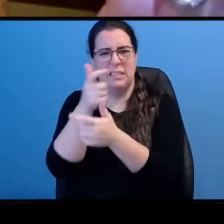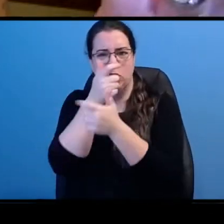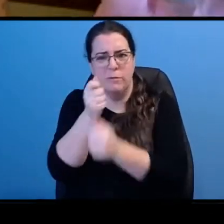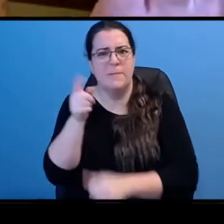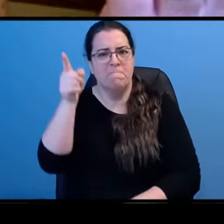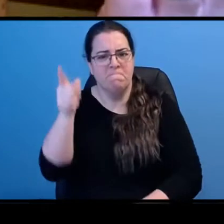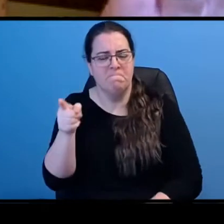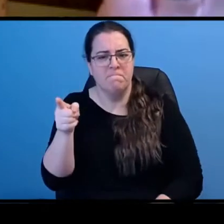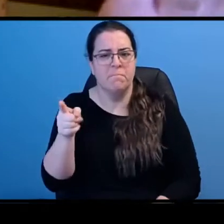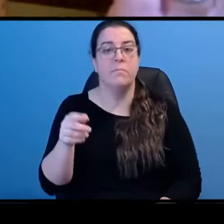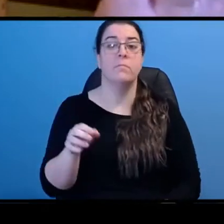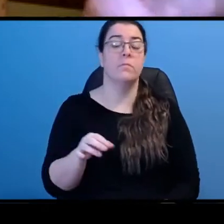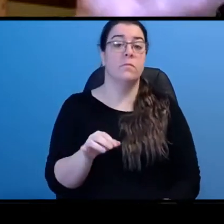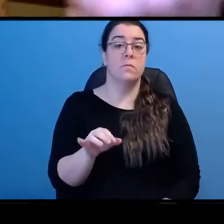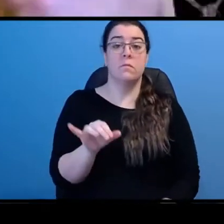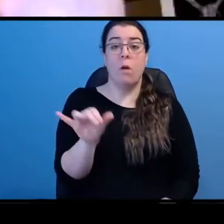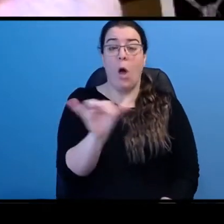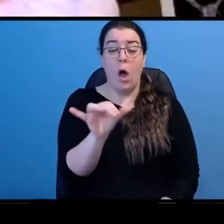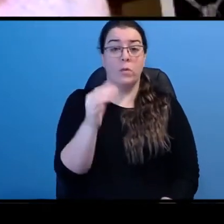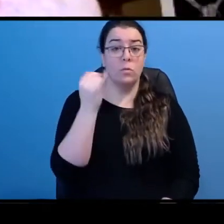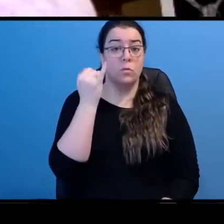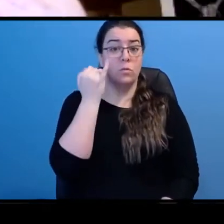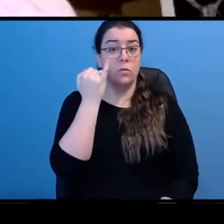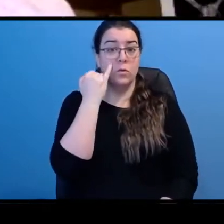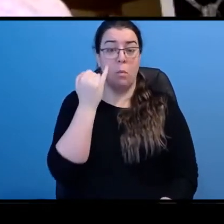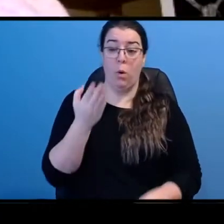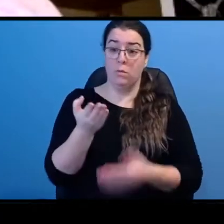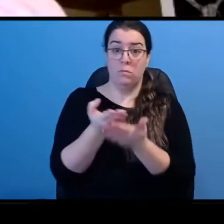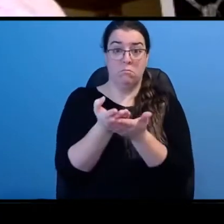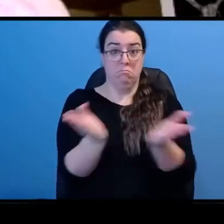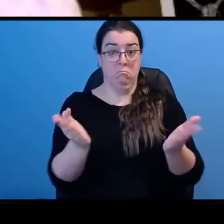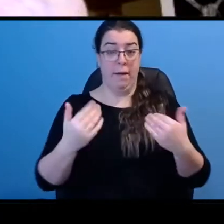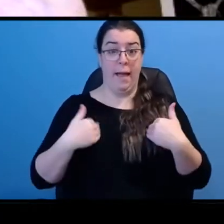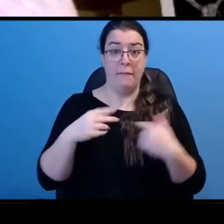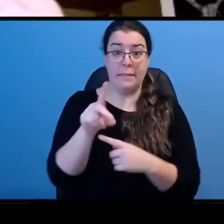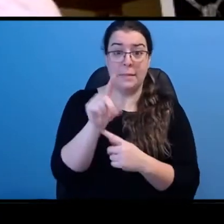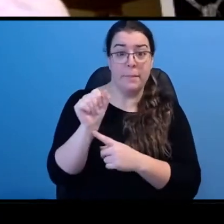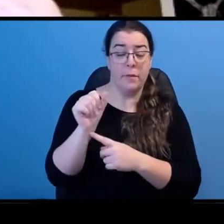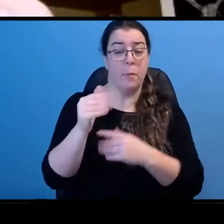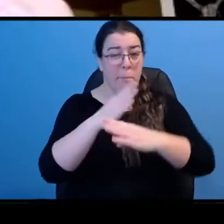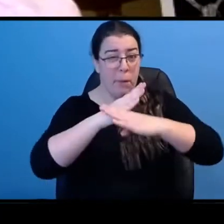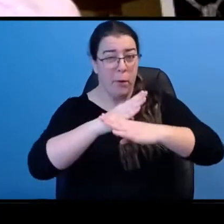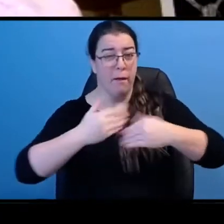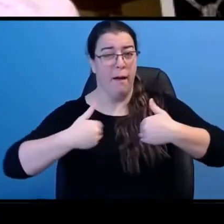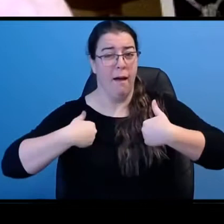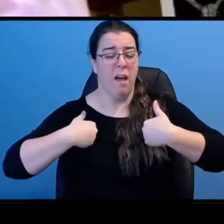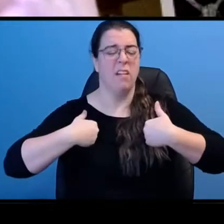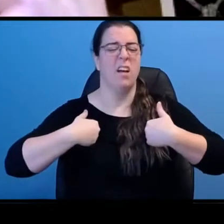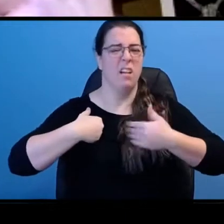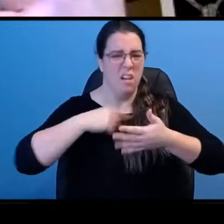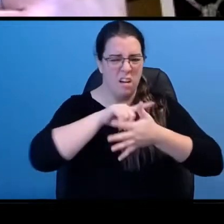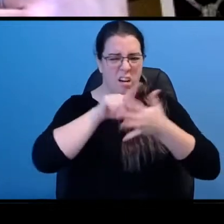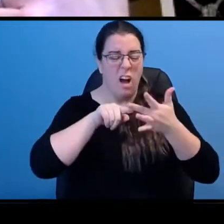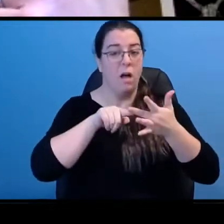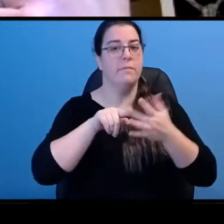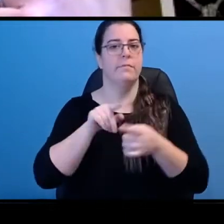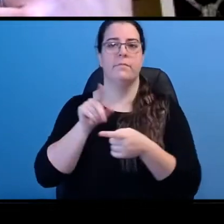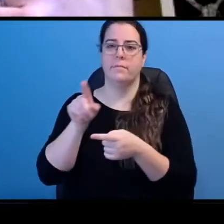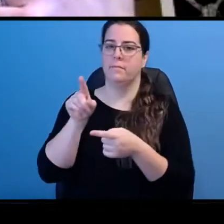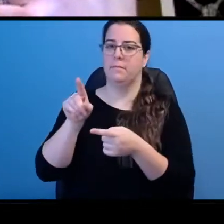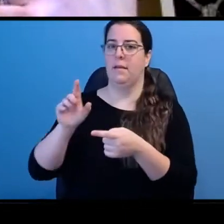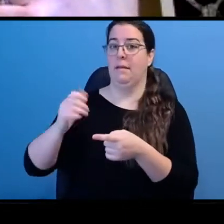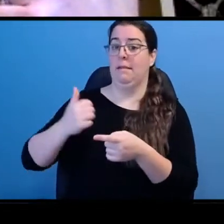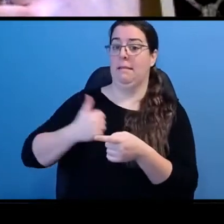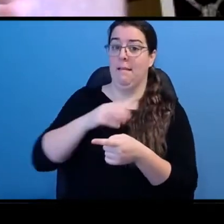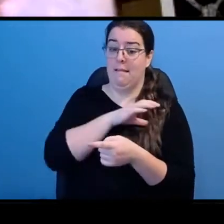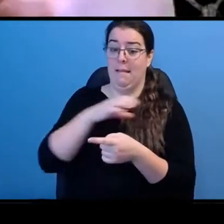some disabilities or some barriers, is that Canada Council often offers application assistance. I'm just going to read from my screen